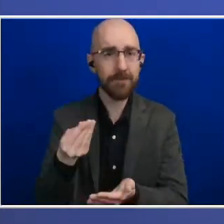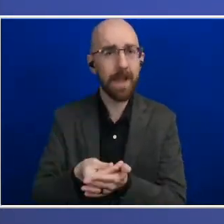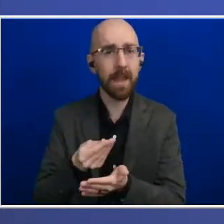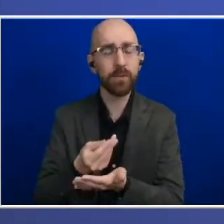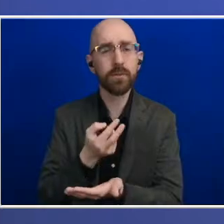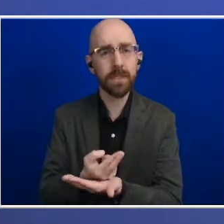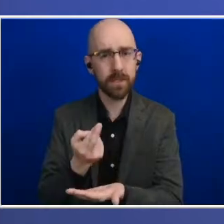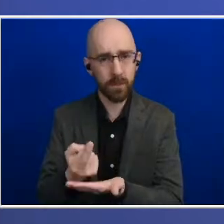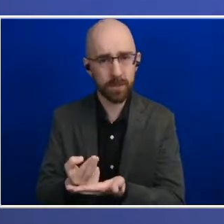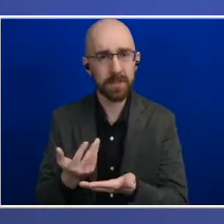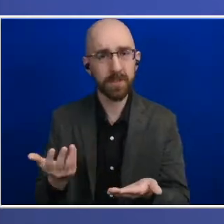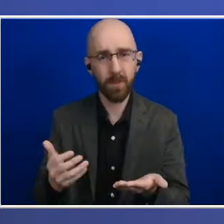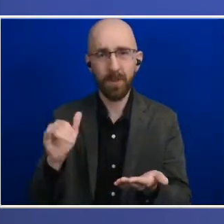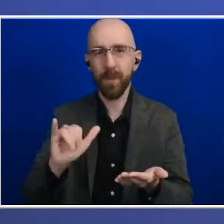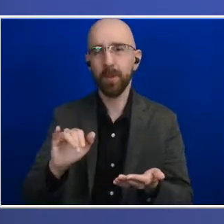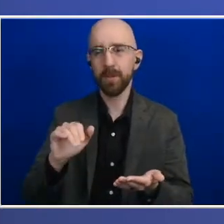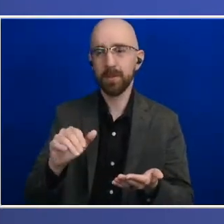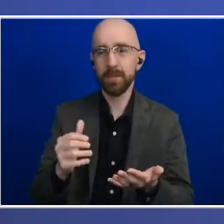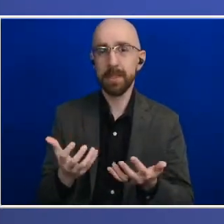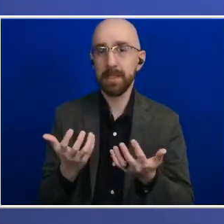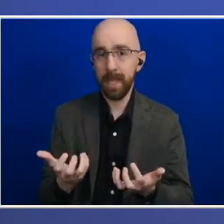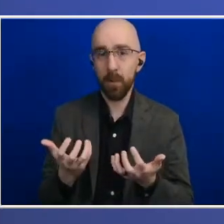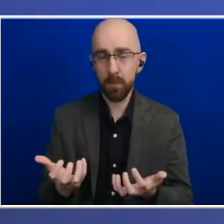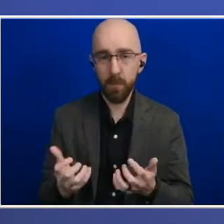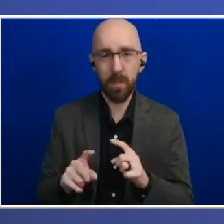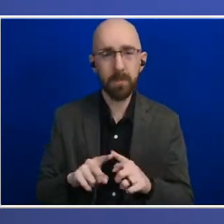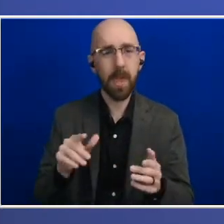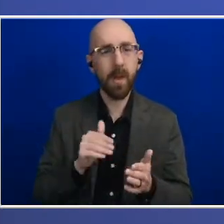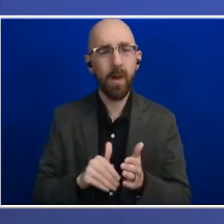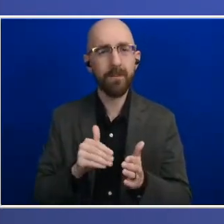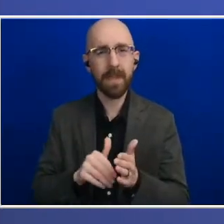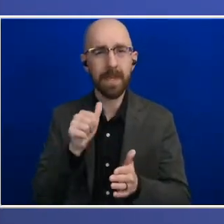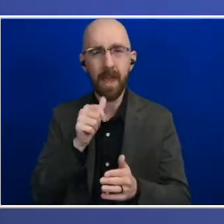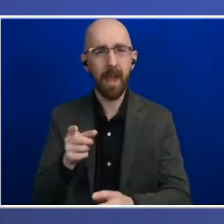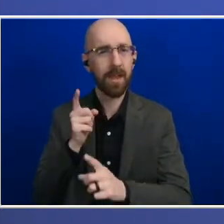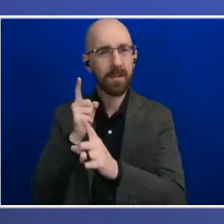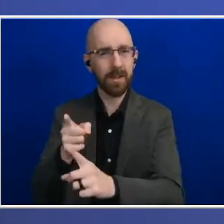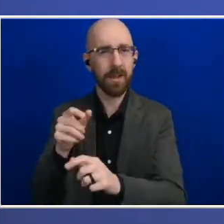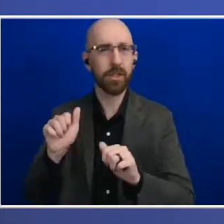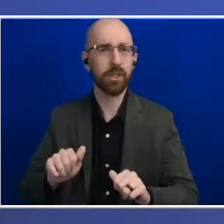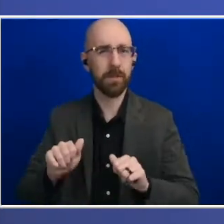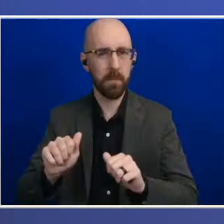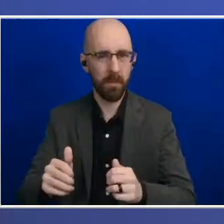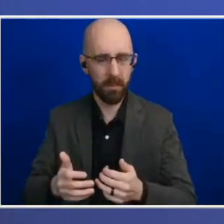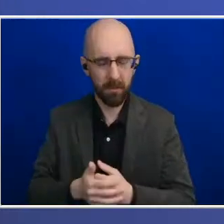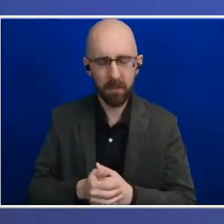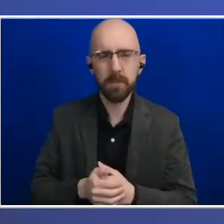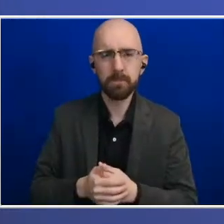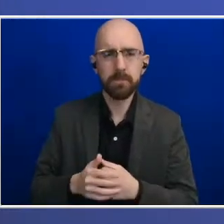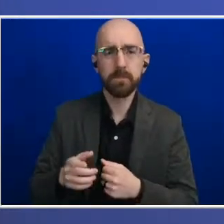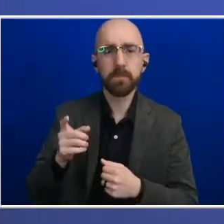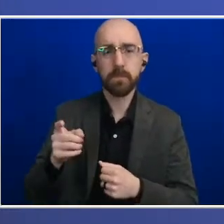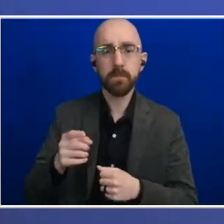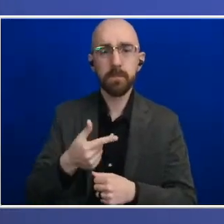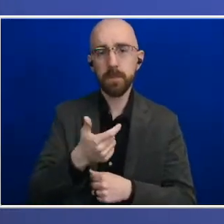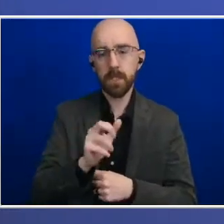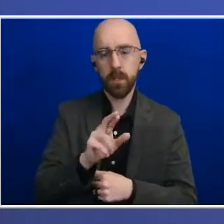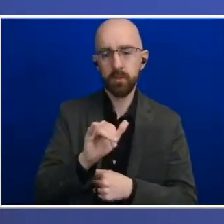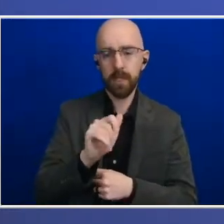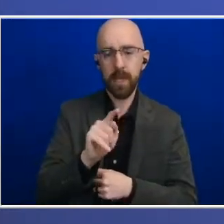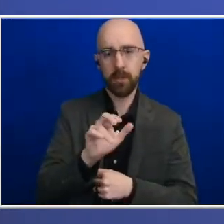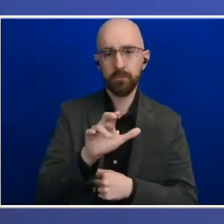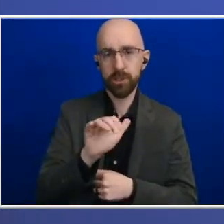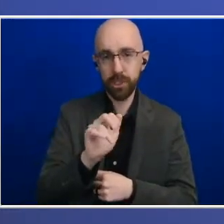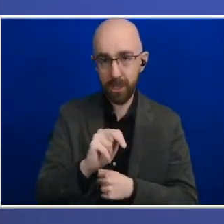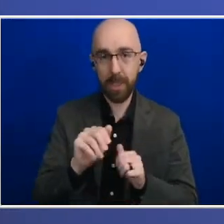those are desirable, but often not achievable. And when it comes to whether or not a geriatrician can make a difference. I think that what you want